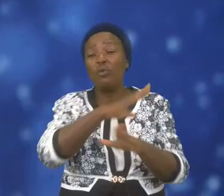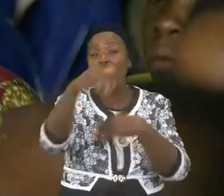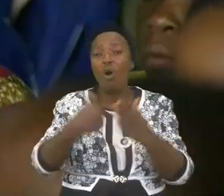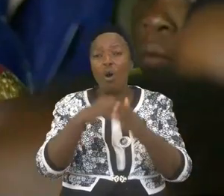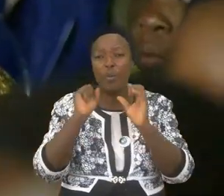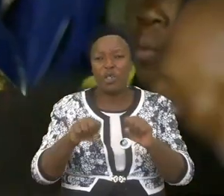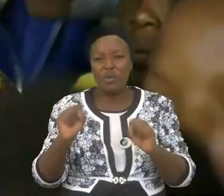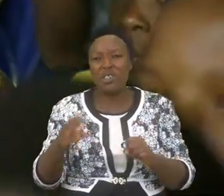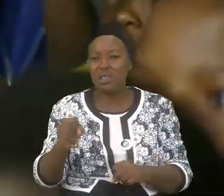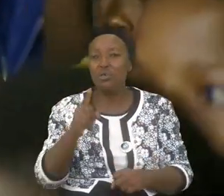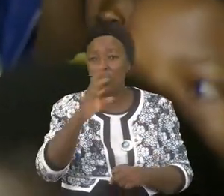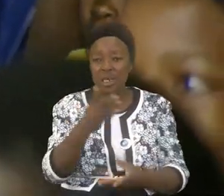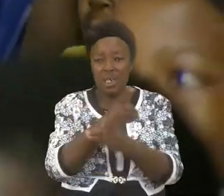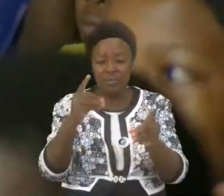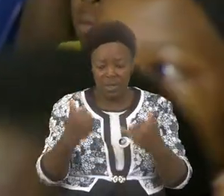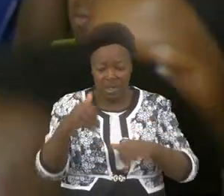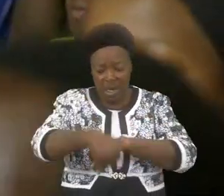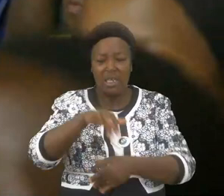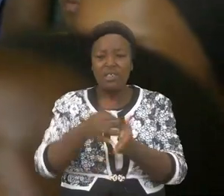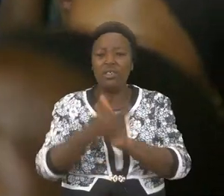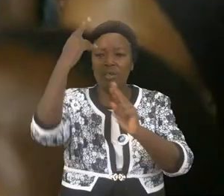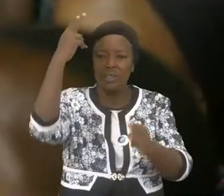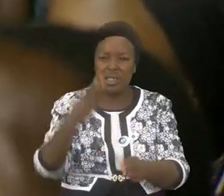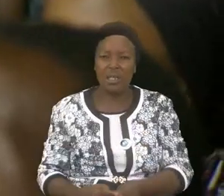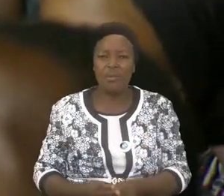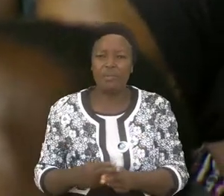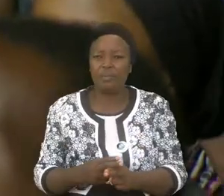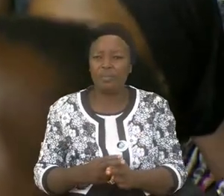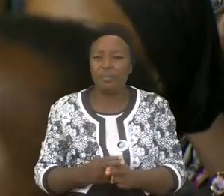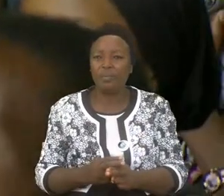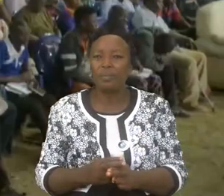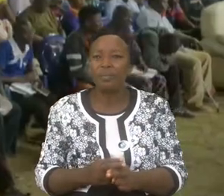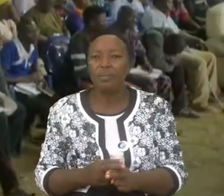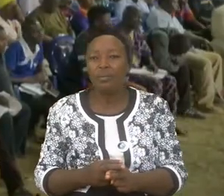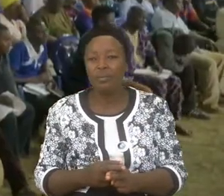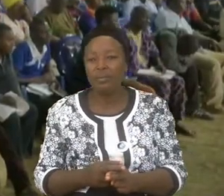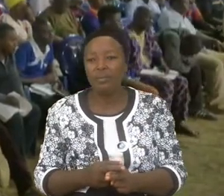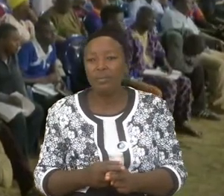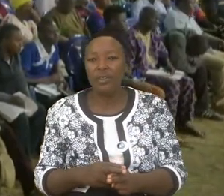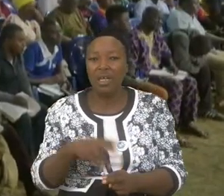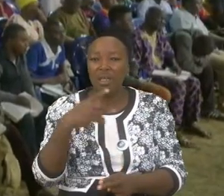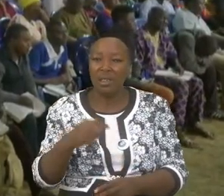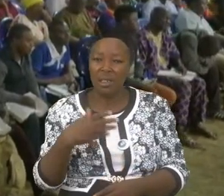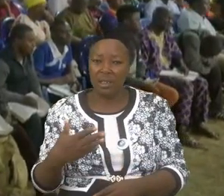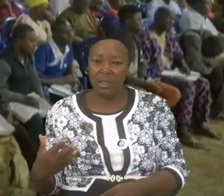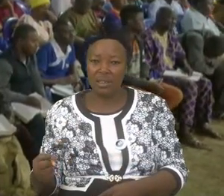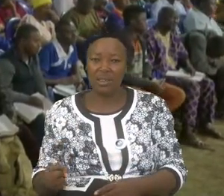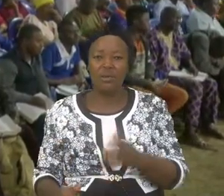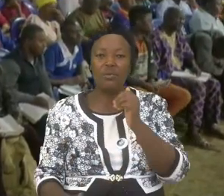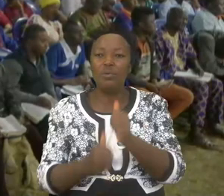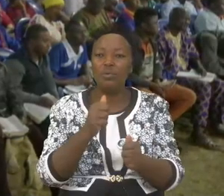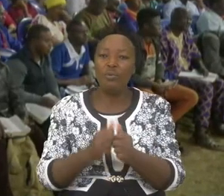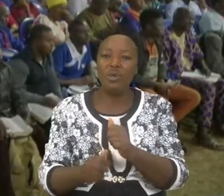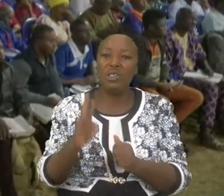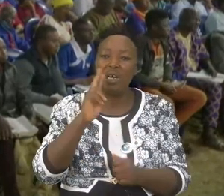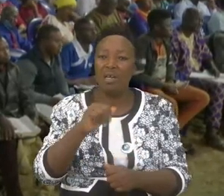Jesus' name. The things which are impossible with men are possible